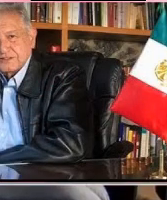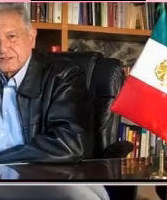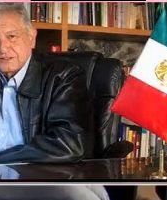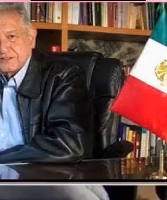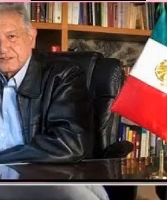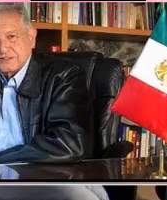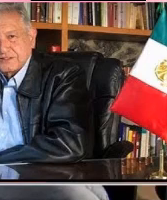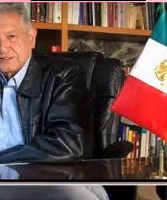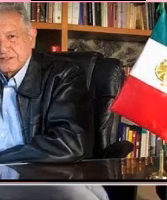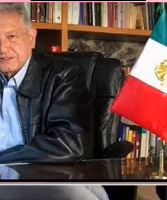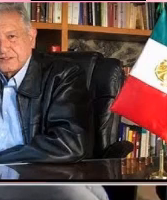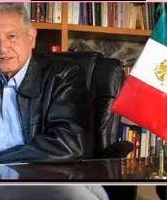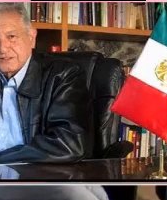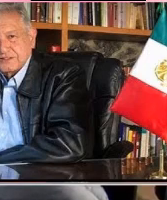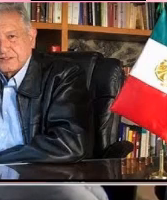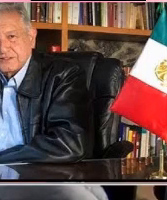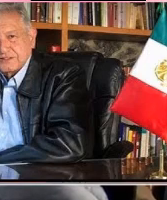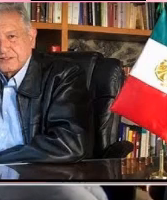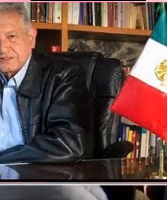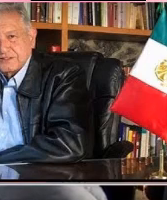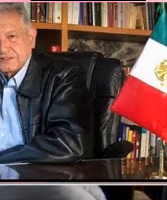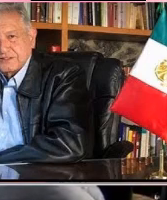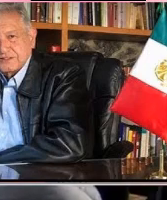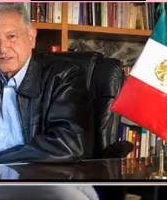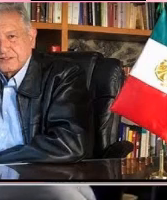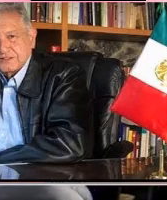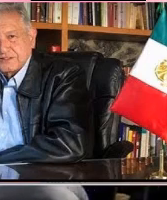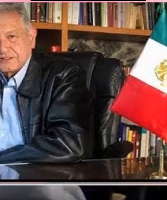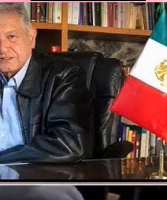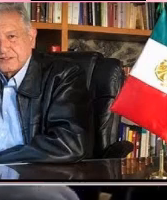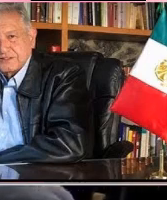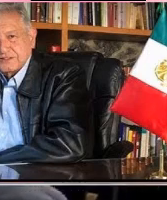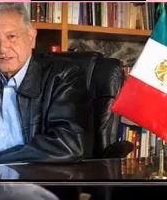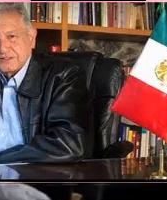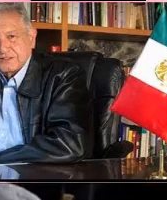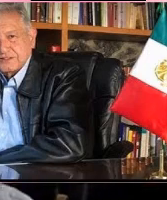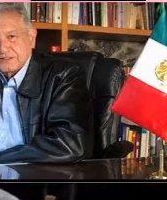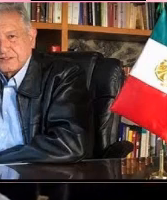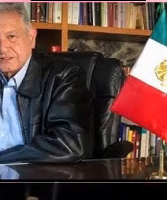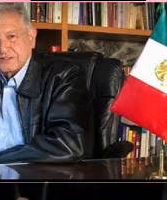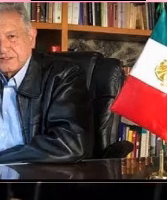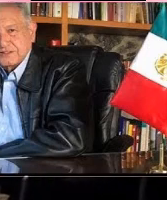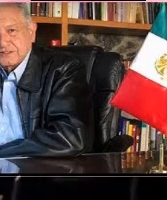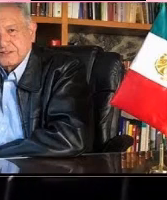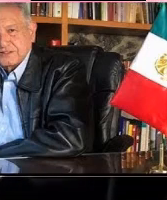It's a very good phrase. Thank you. We'll see each other tomorrow. Goodbye.